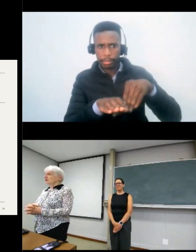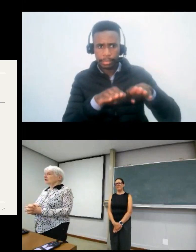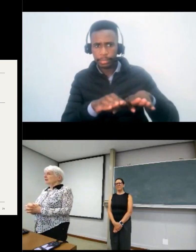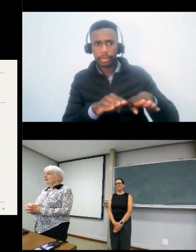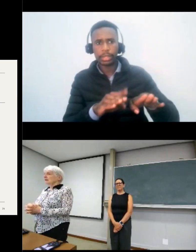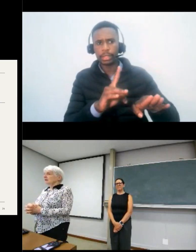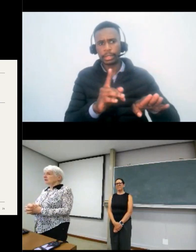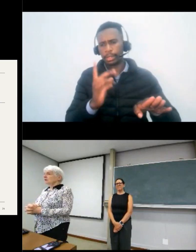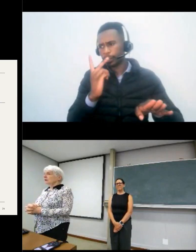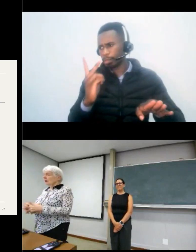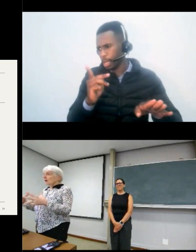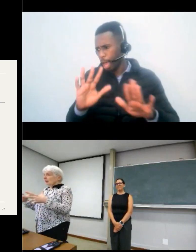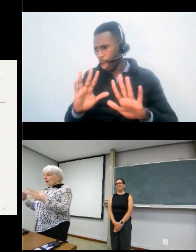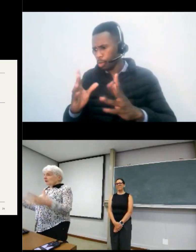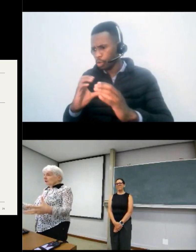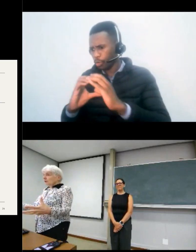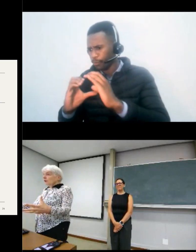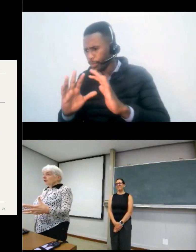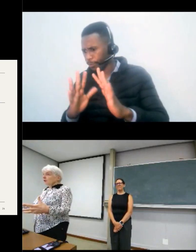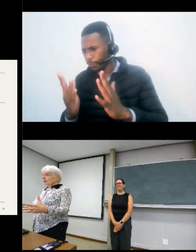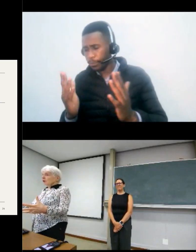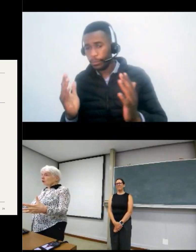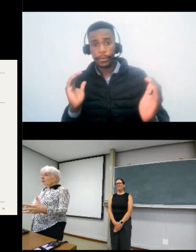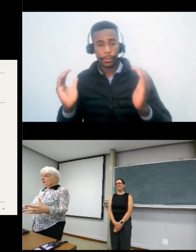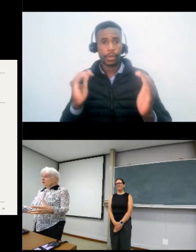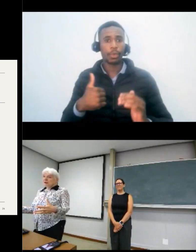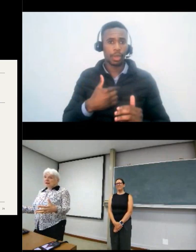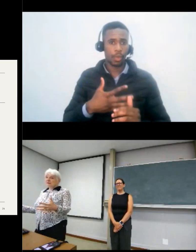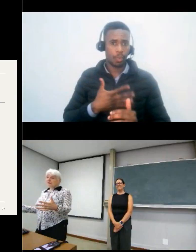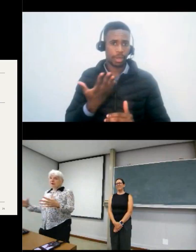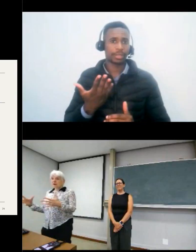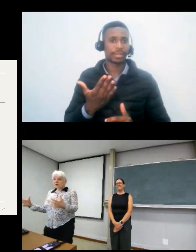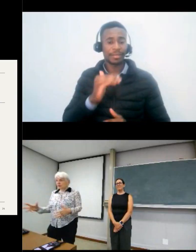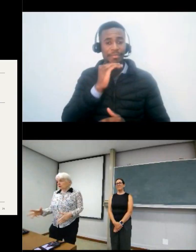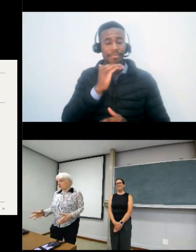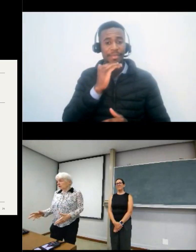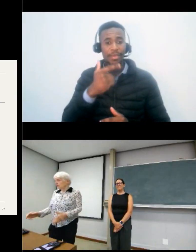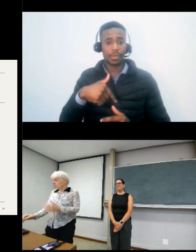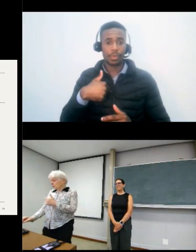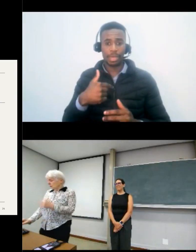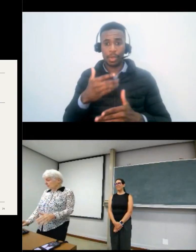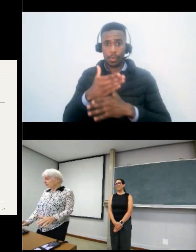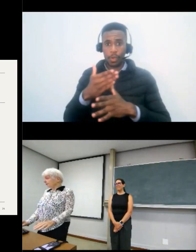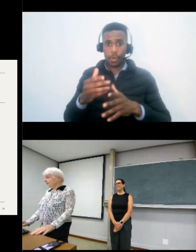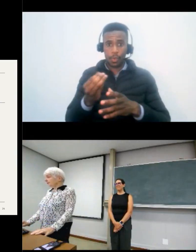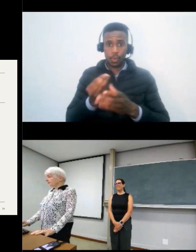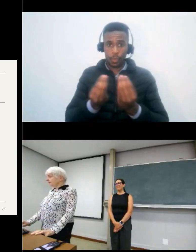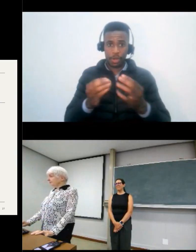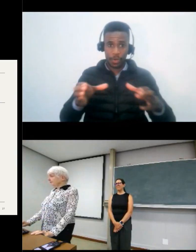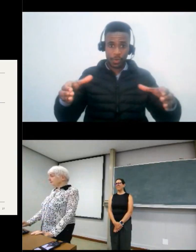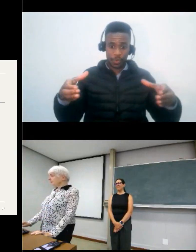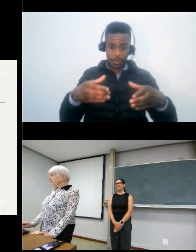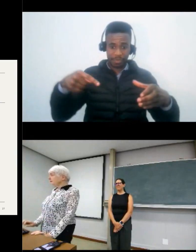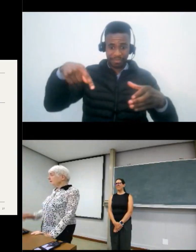and conversational data. So, working with our corpus, we have a lot of work to do.